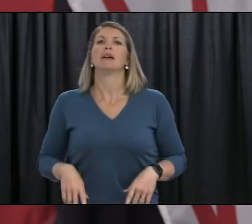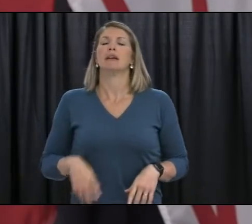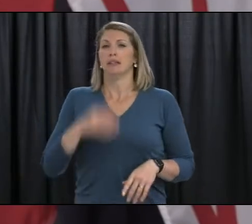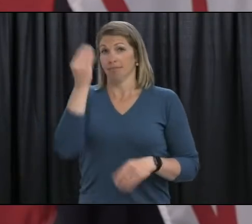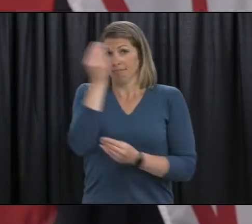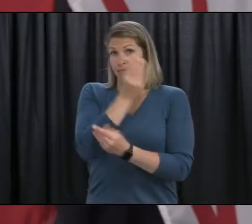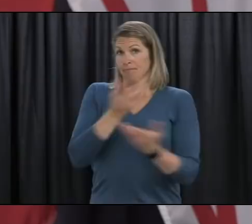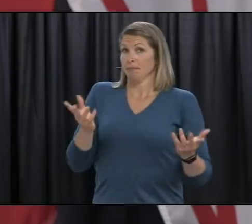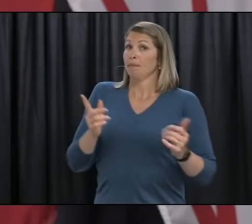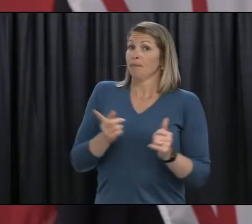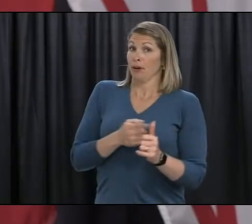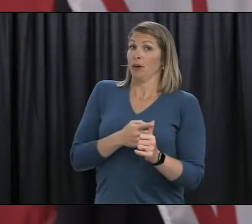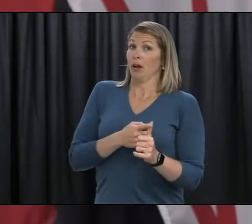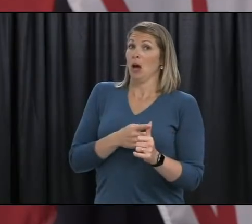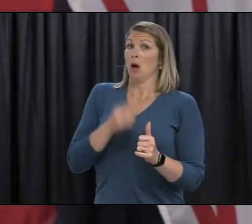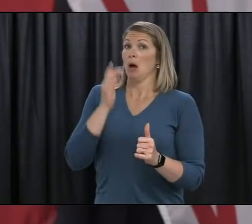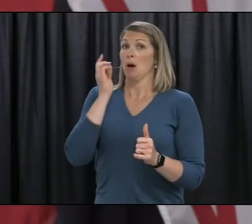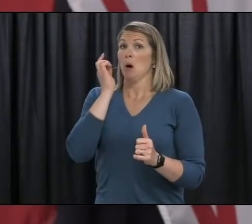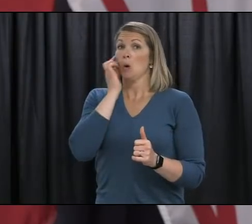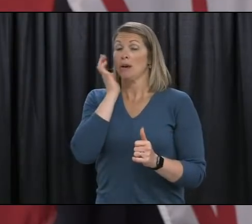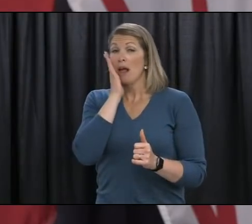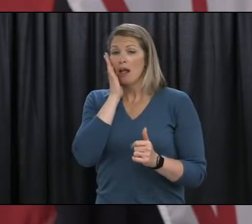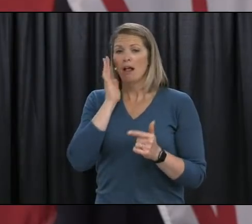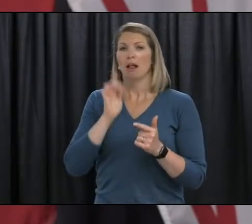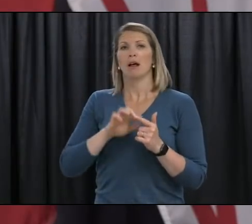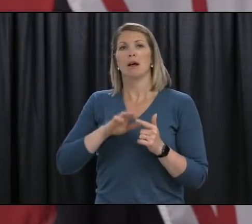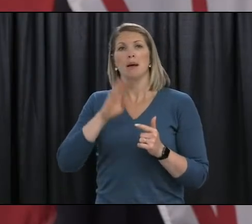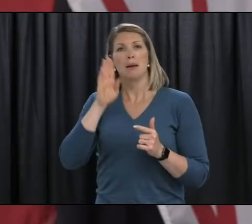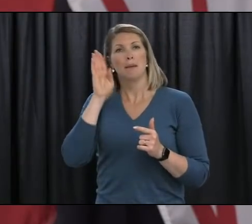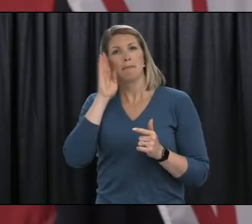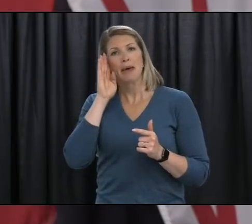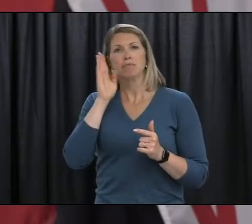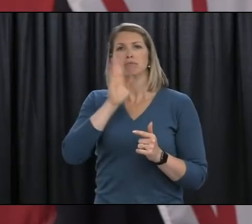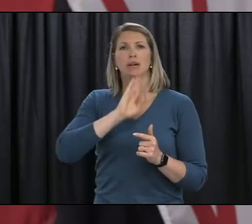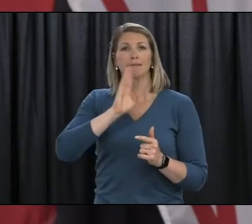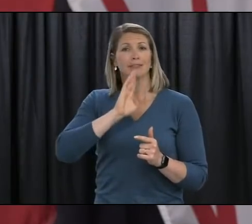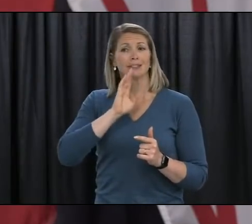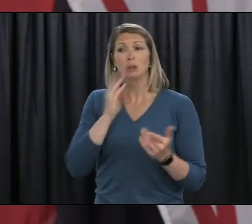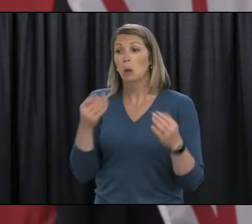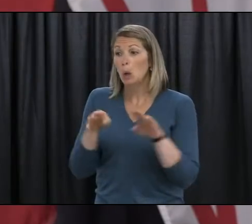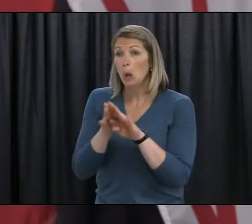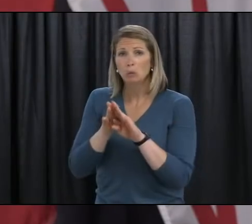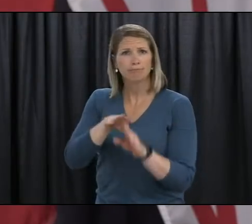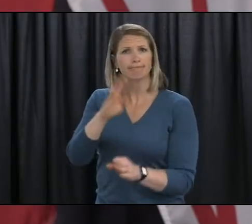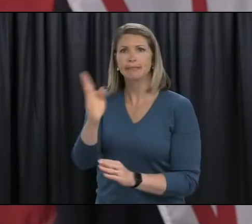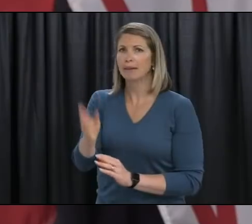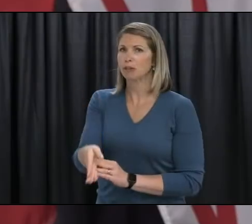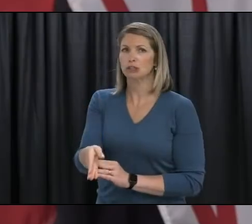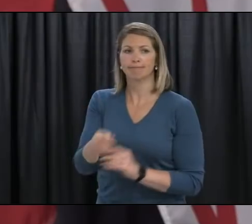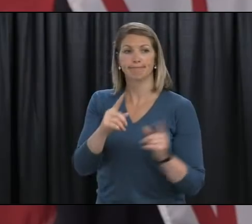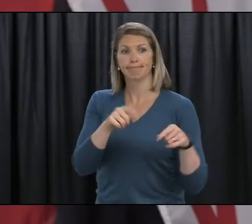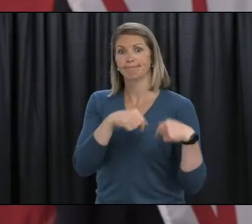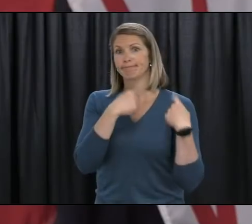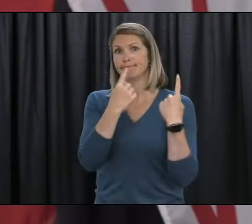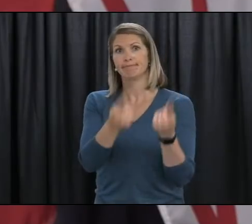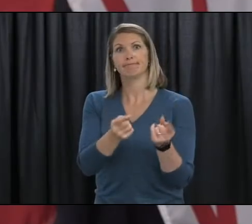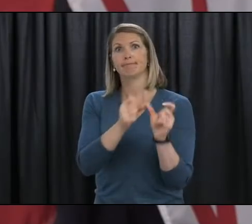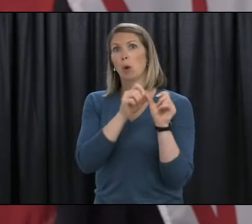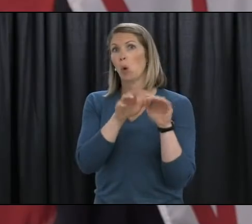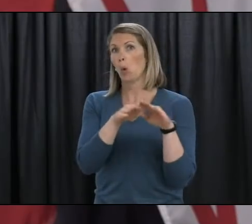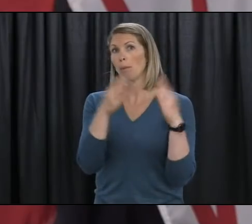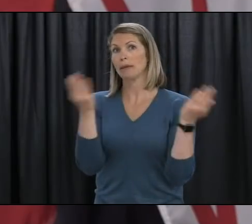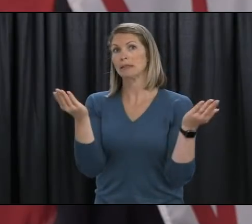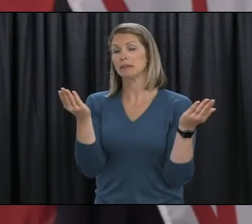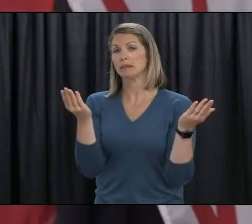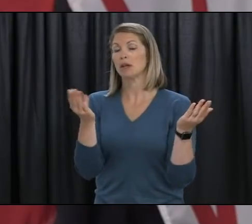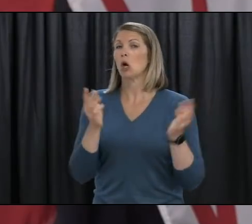shut down during the pandemic. You could always go and stay in a hotel. These services were not shut down. It was the fact that